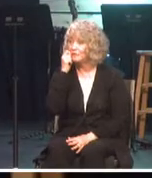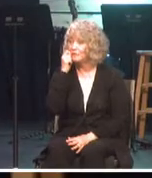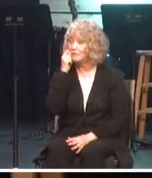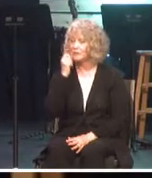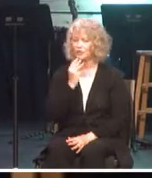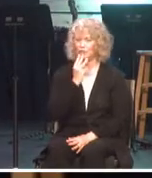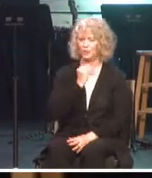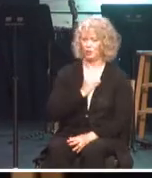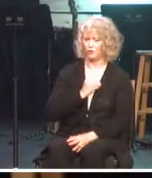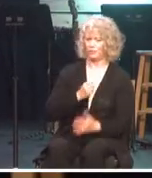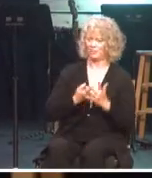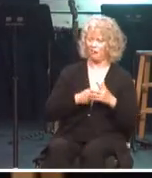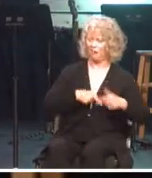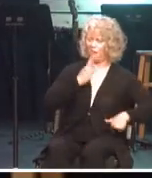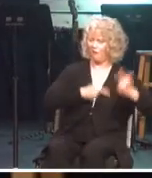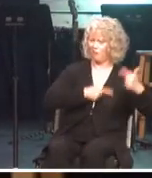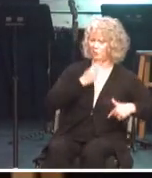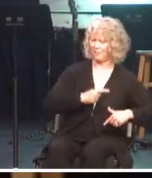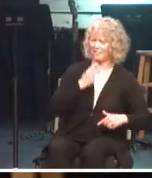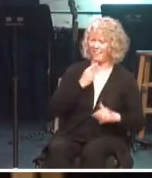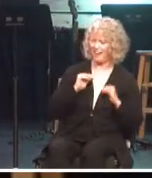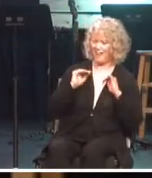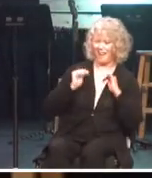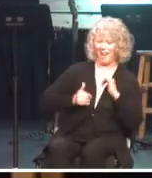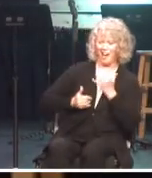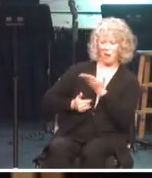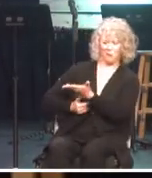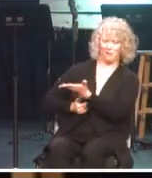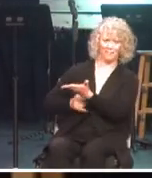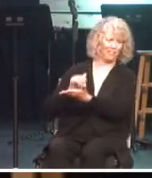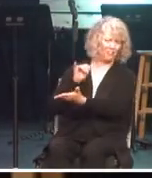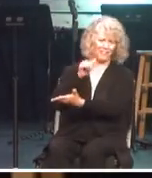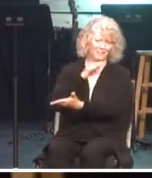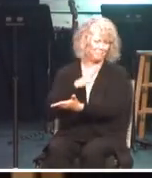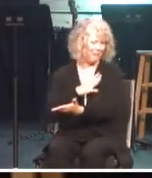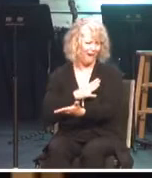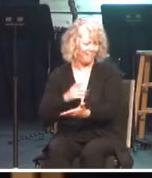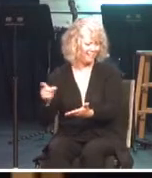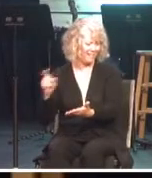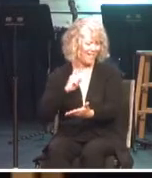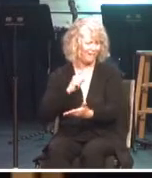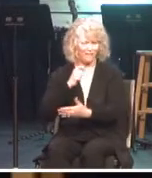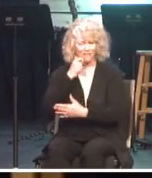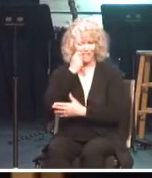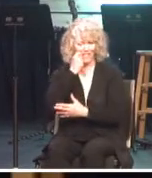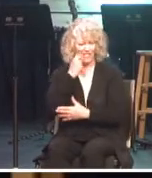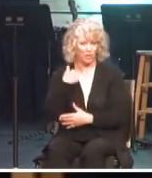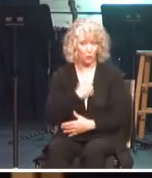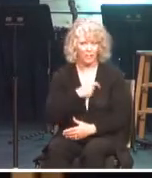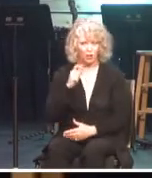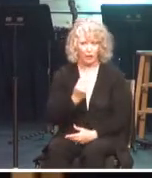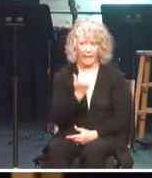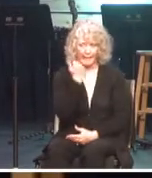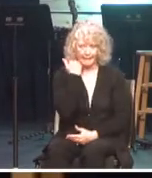Then the Jews began to argue with one another, saying, how can this man give us his flesh to eat?